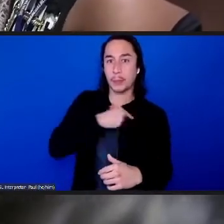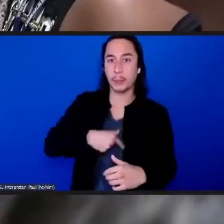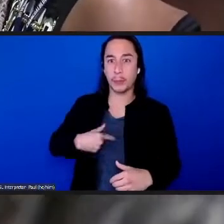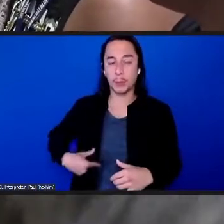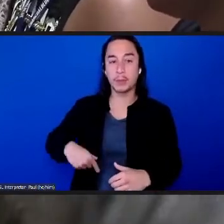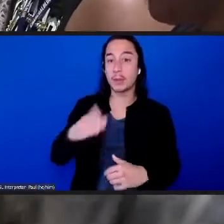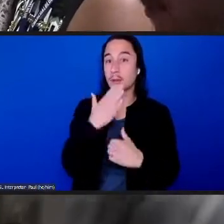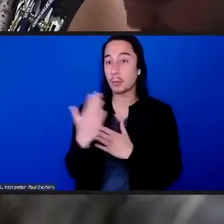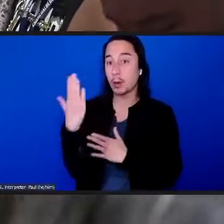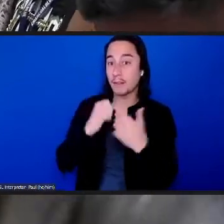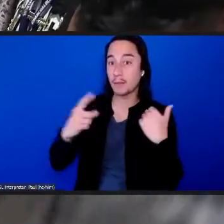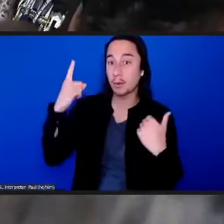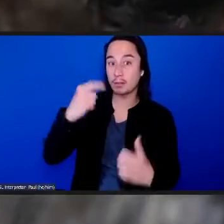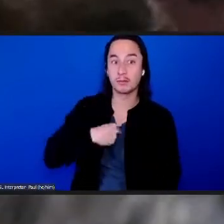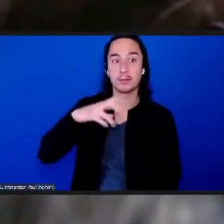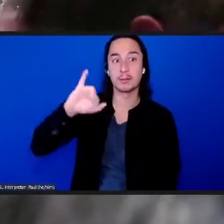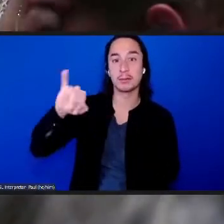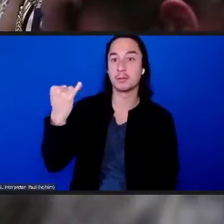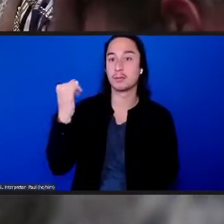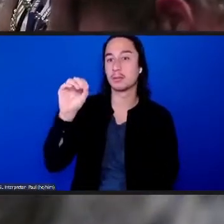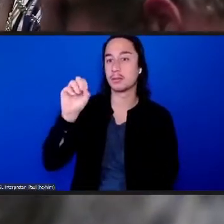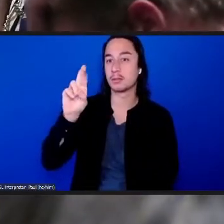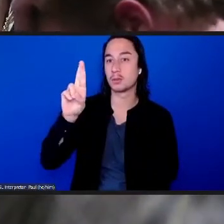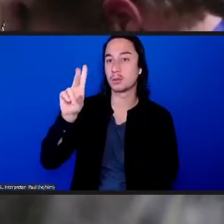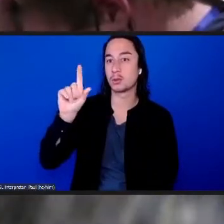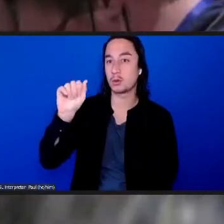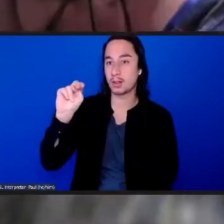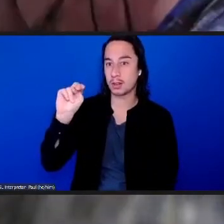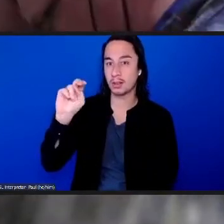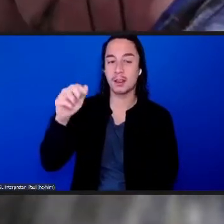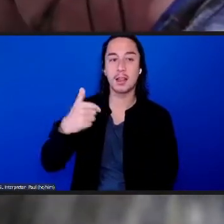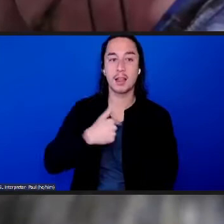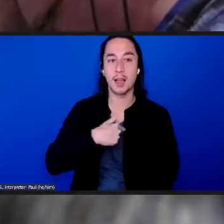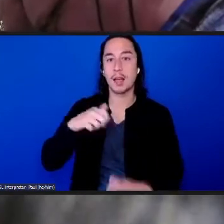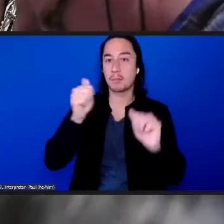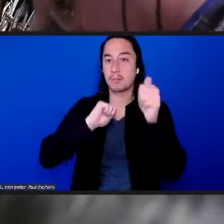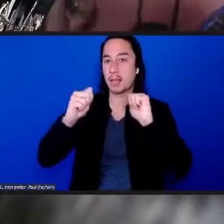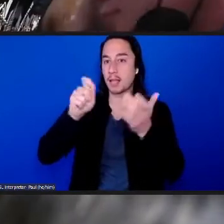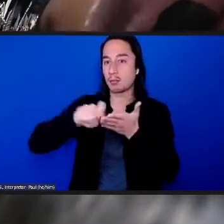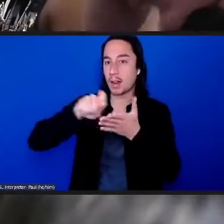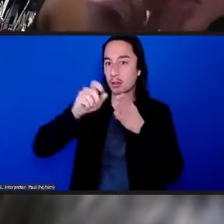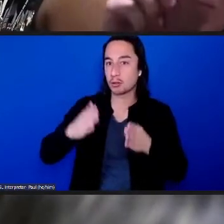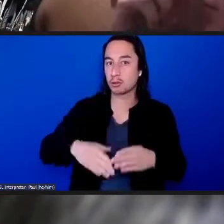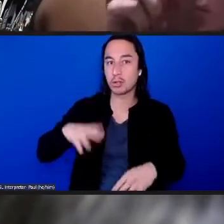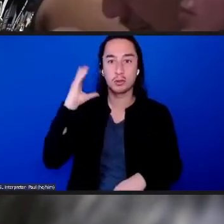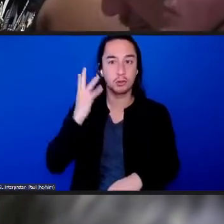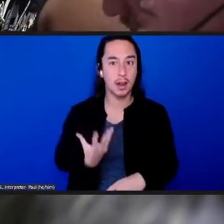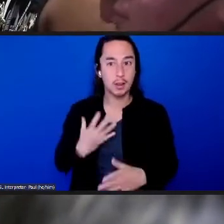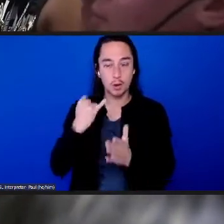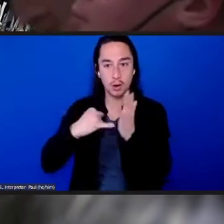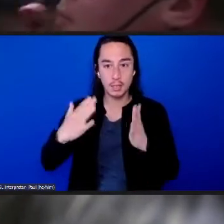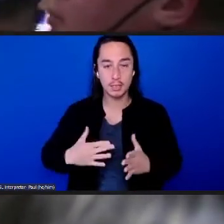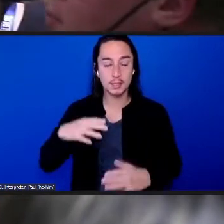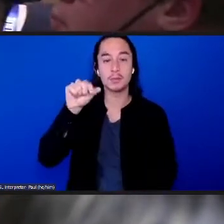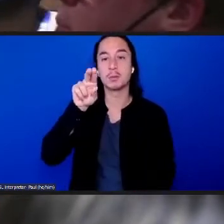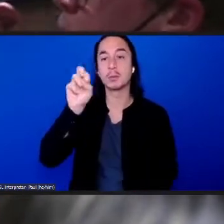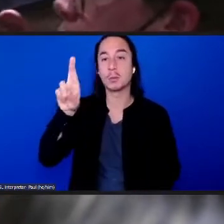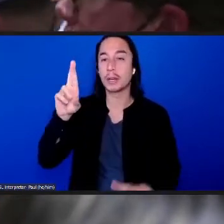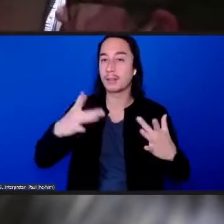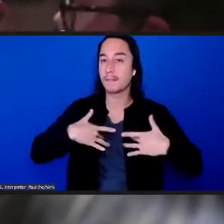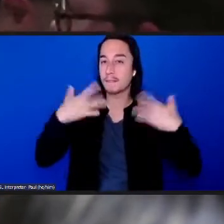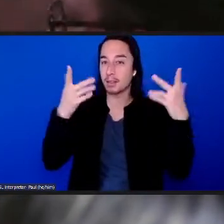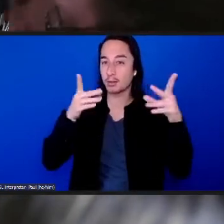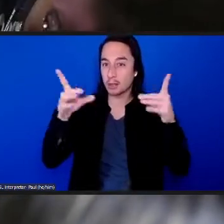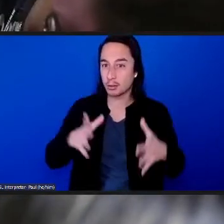My name is Jordan Stovall. I'm a playwright, a drag artist, career events producer, and the director of outreach and